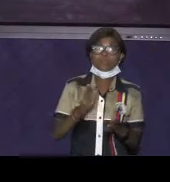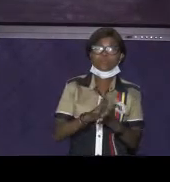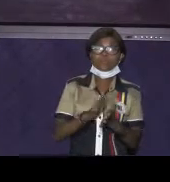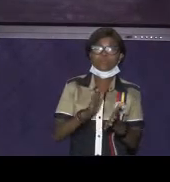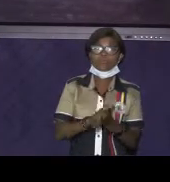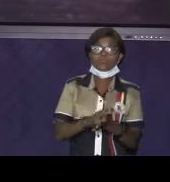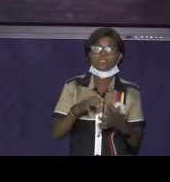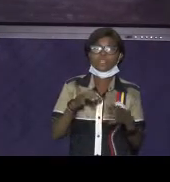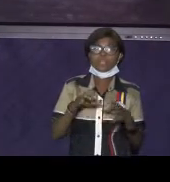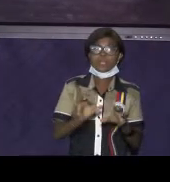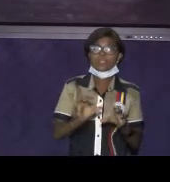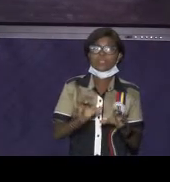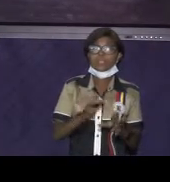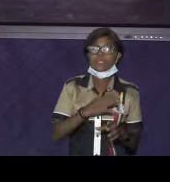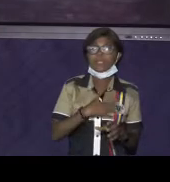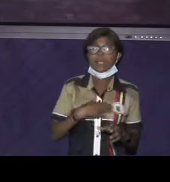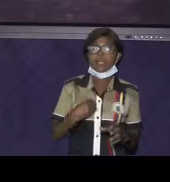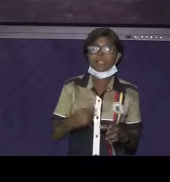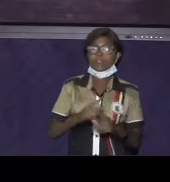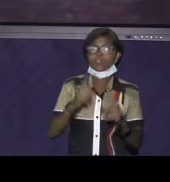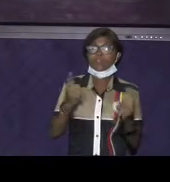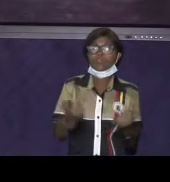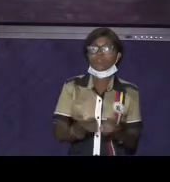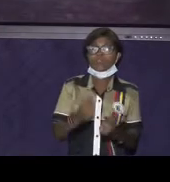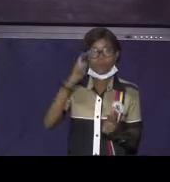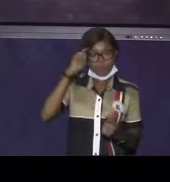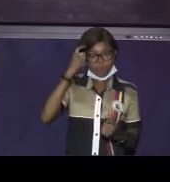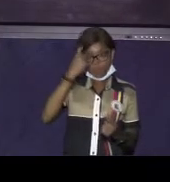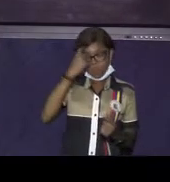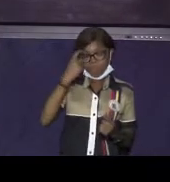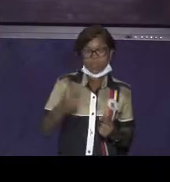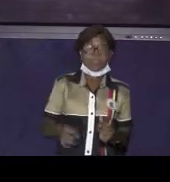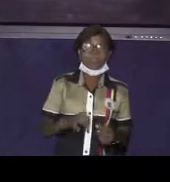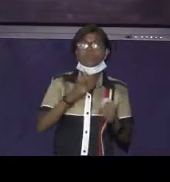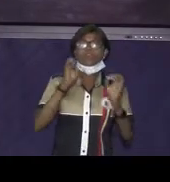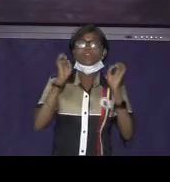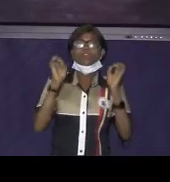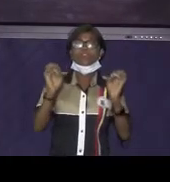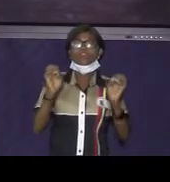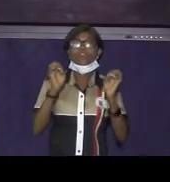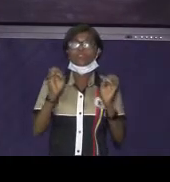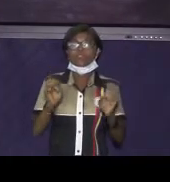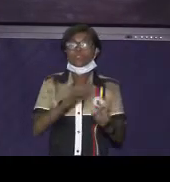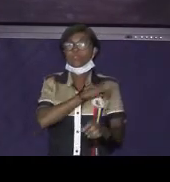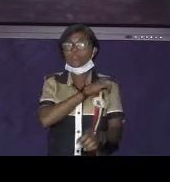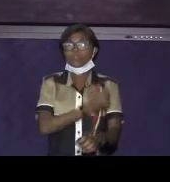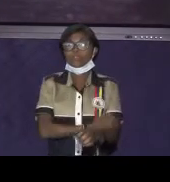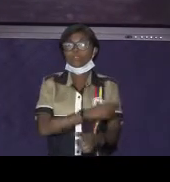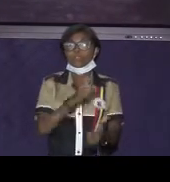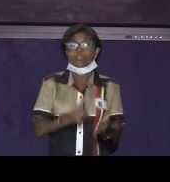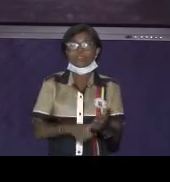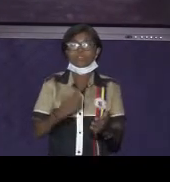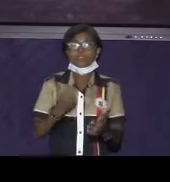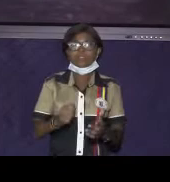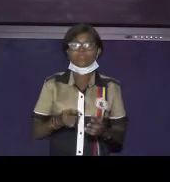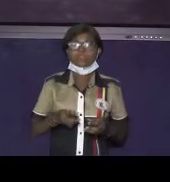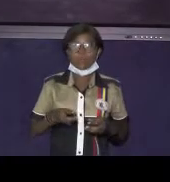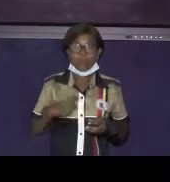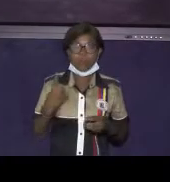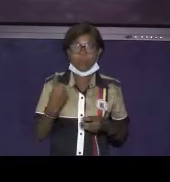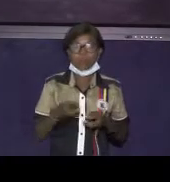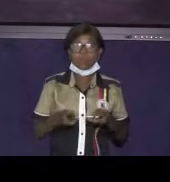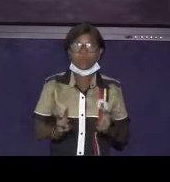school, your class, and your local government education authority. This is the only way by which you can